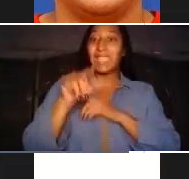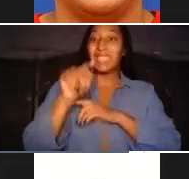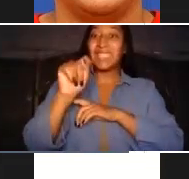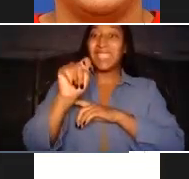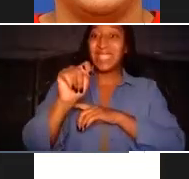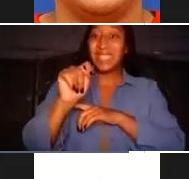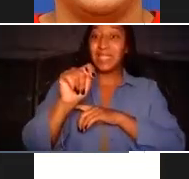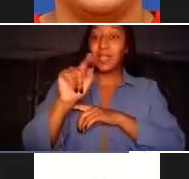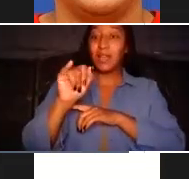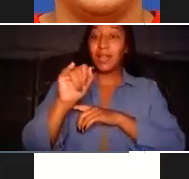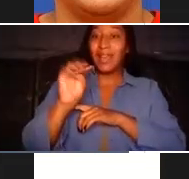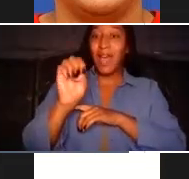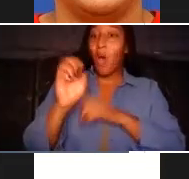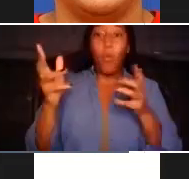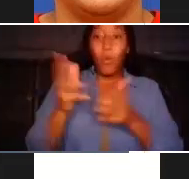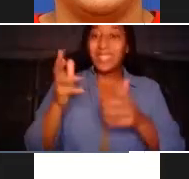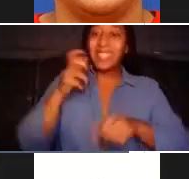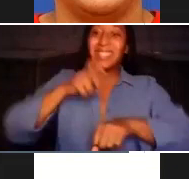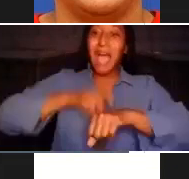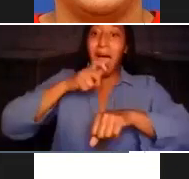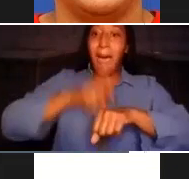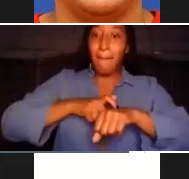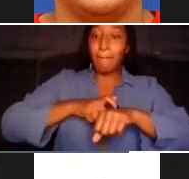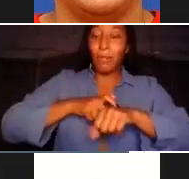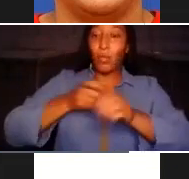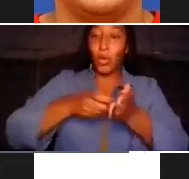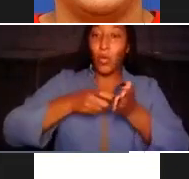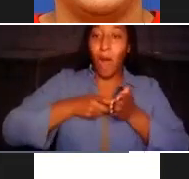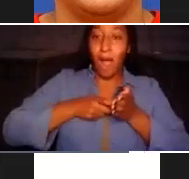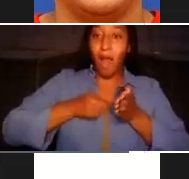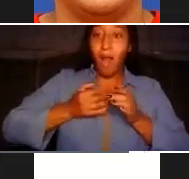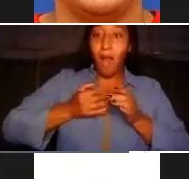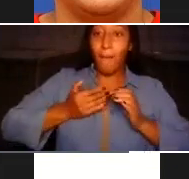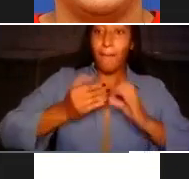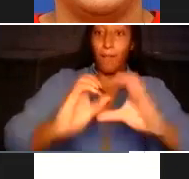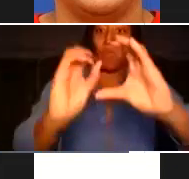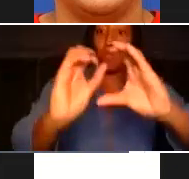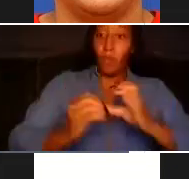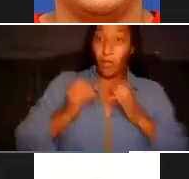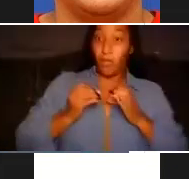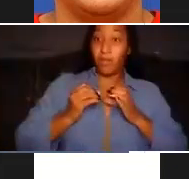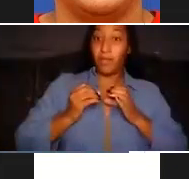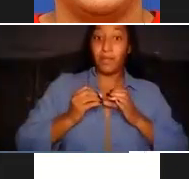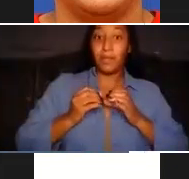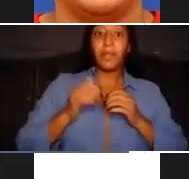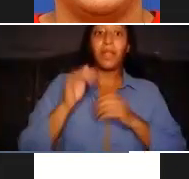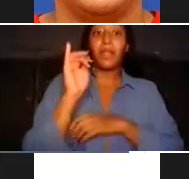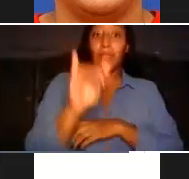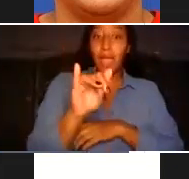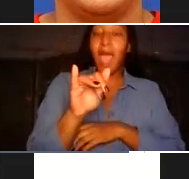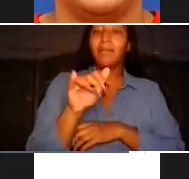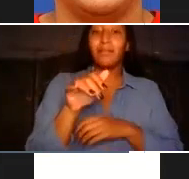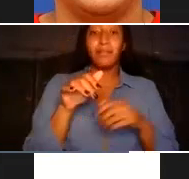is important because oscillators exhibit what we call periodic motion, just like objects moving in a